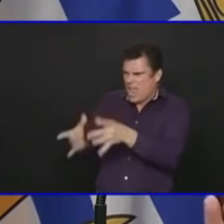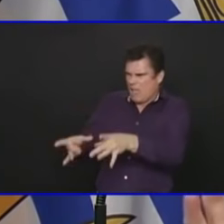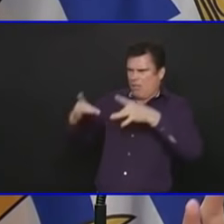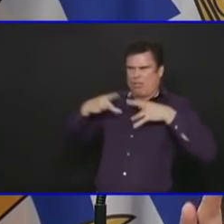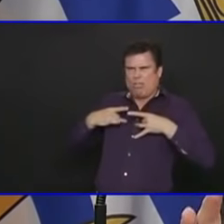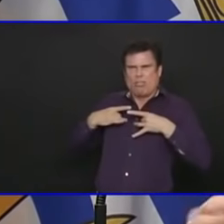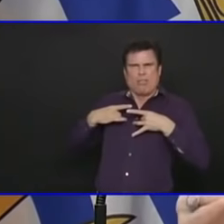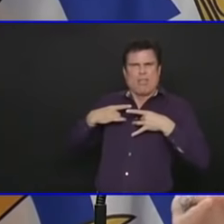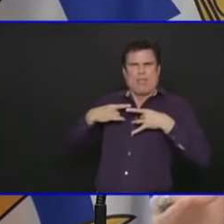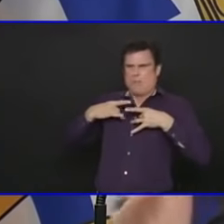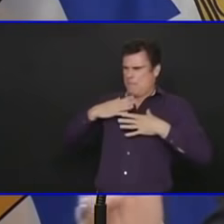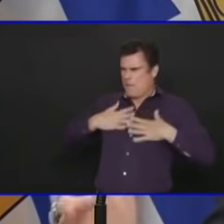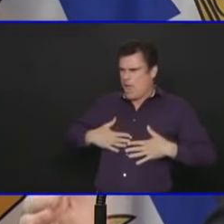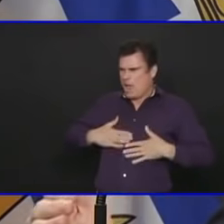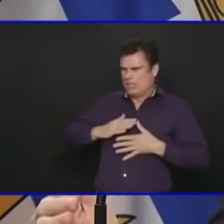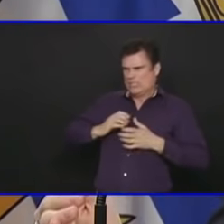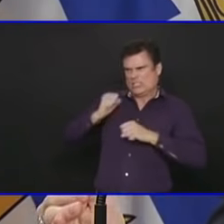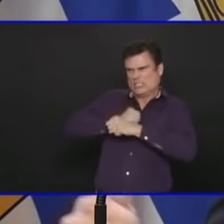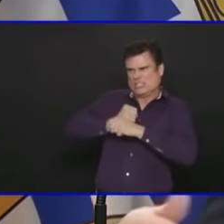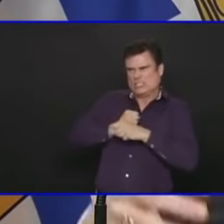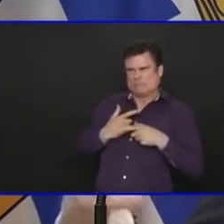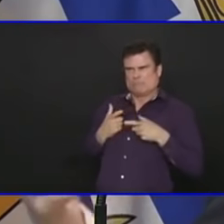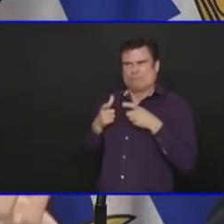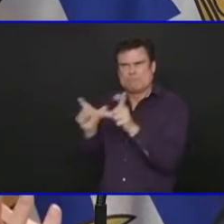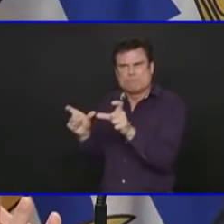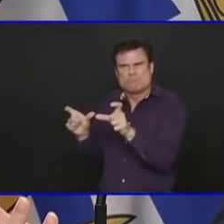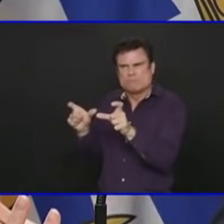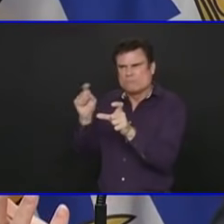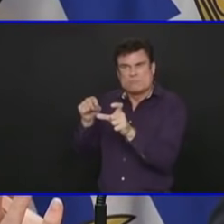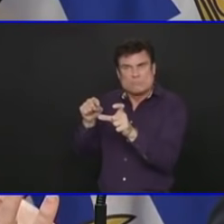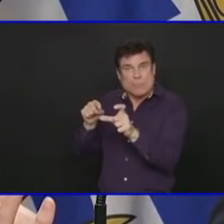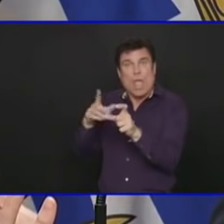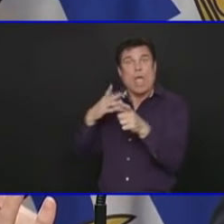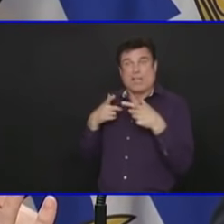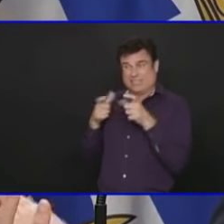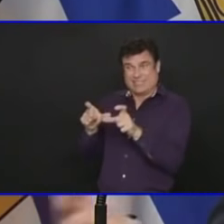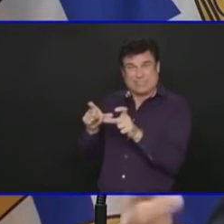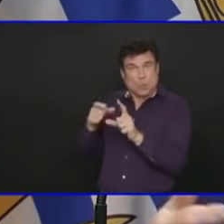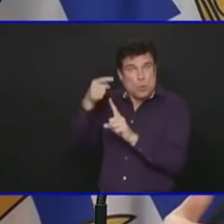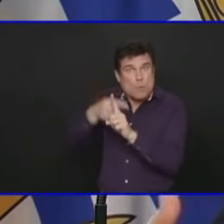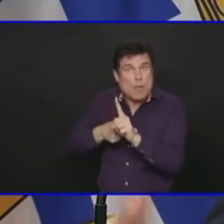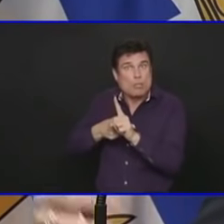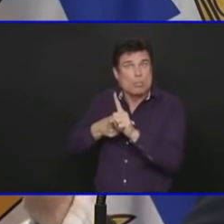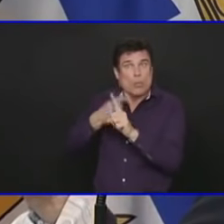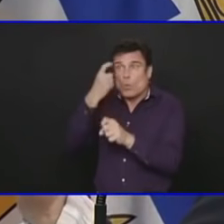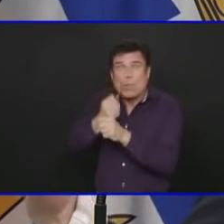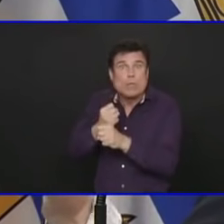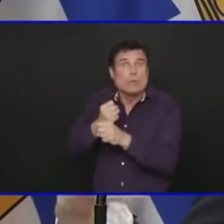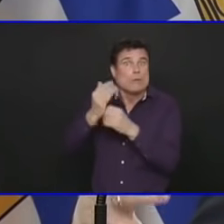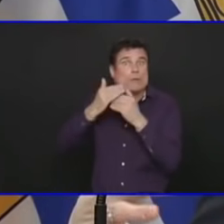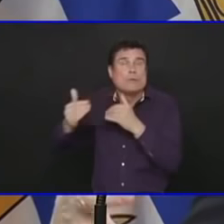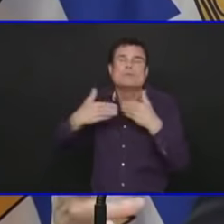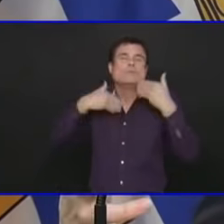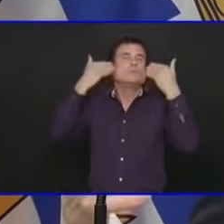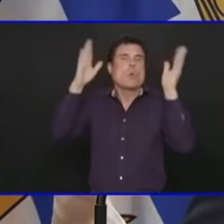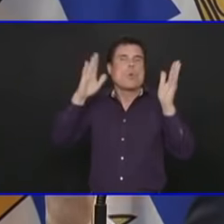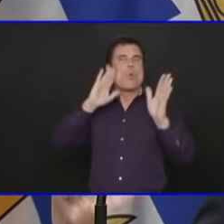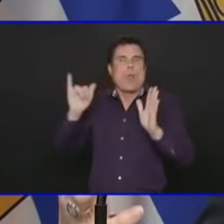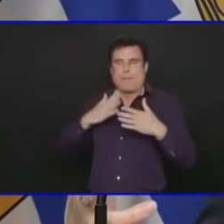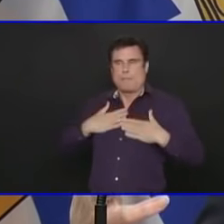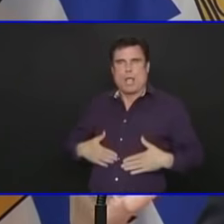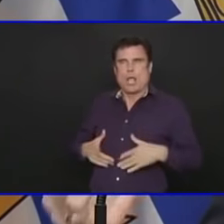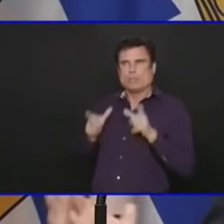will know more about once we get through this summer. We'll also know more in the fall about whether we're going to see a